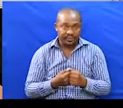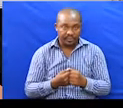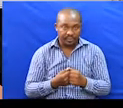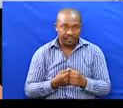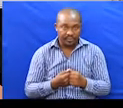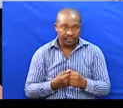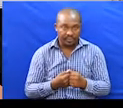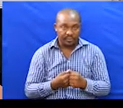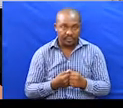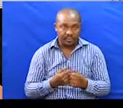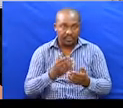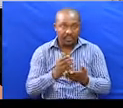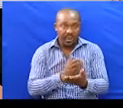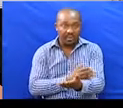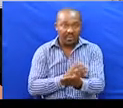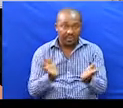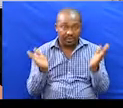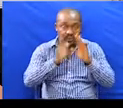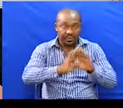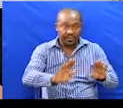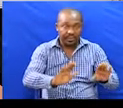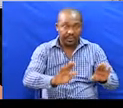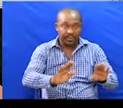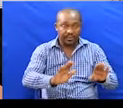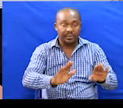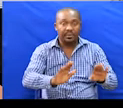before finishing our topic,